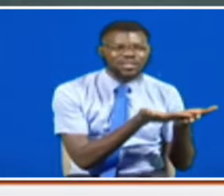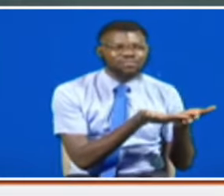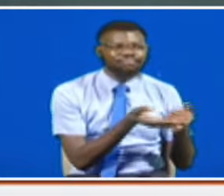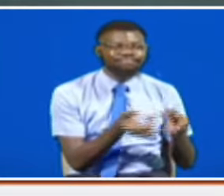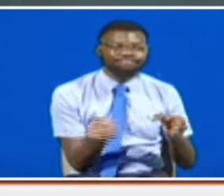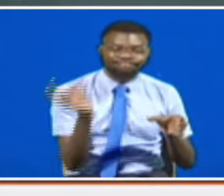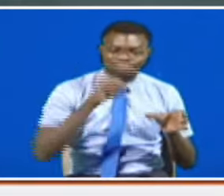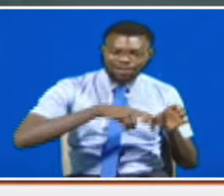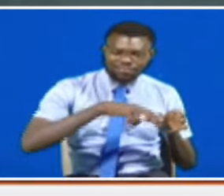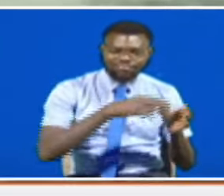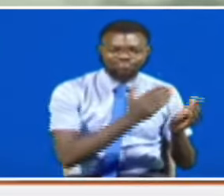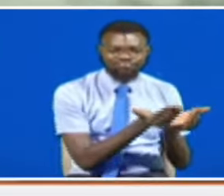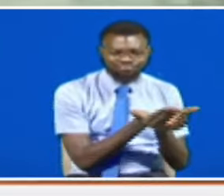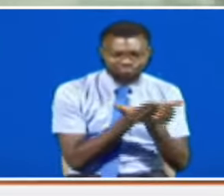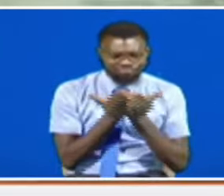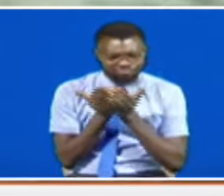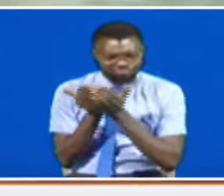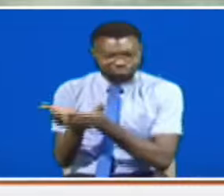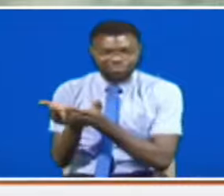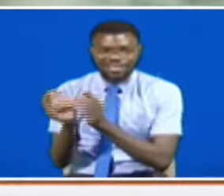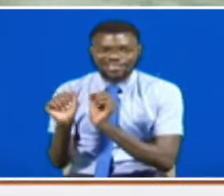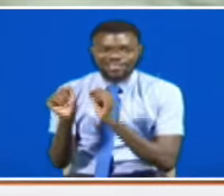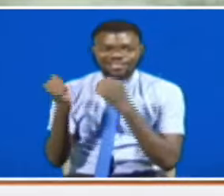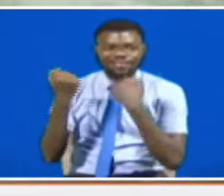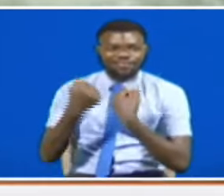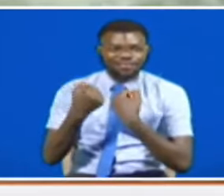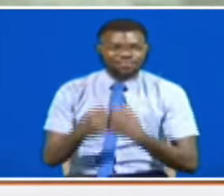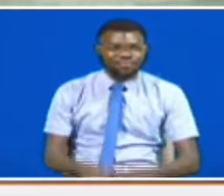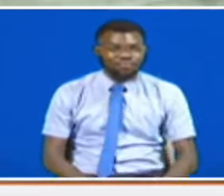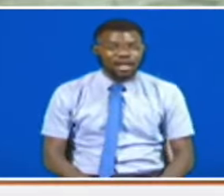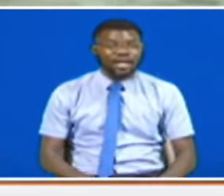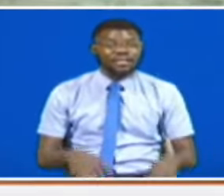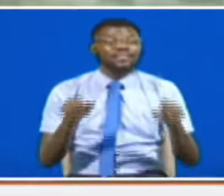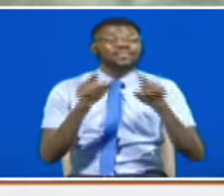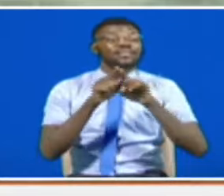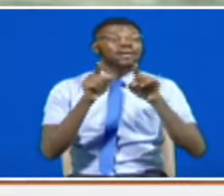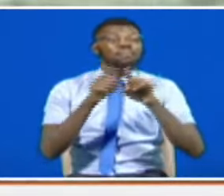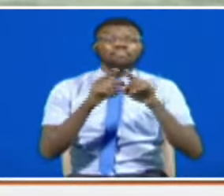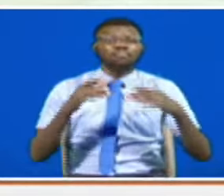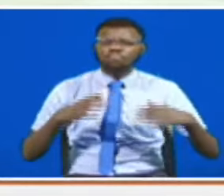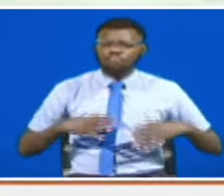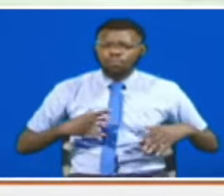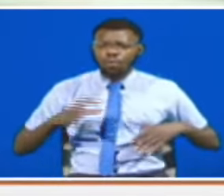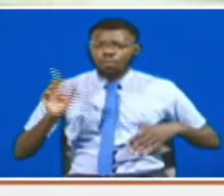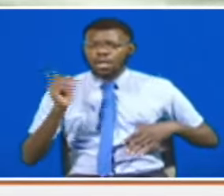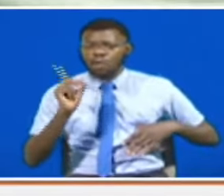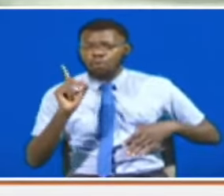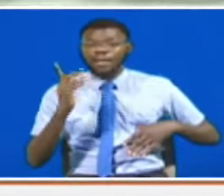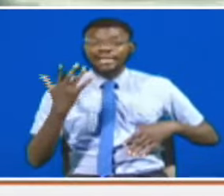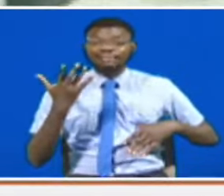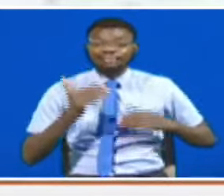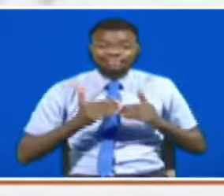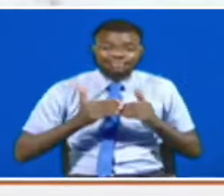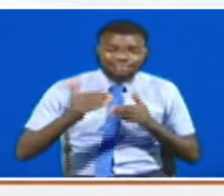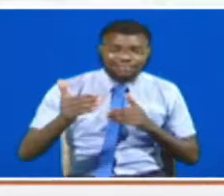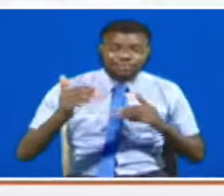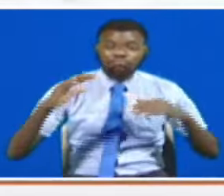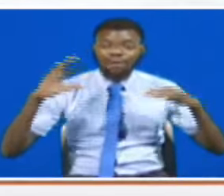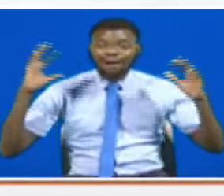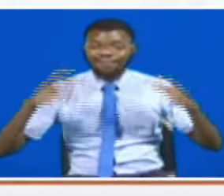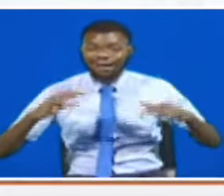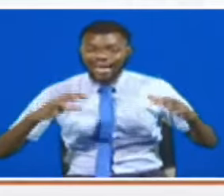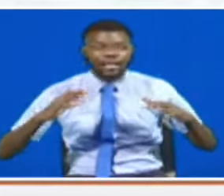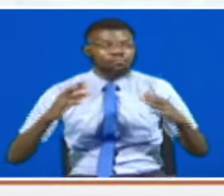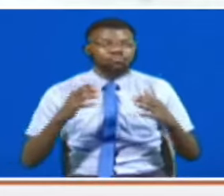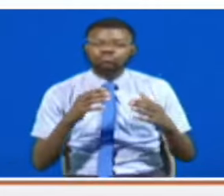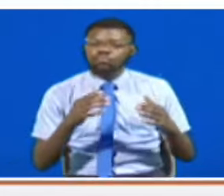to be able to move to safety. Boats aside, what awaits Nairobi occupants as they approach a rainy season can only be positive